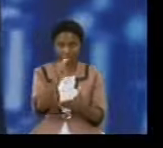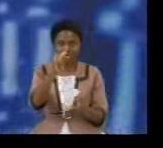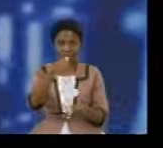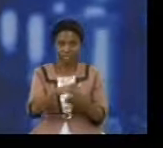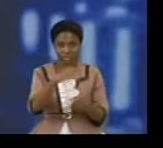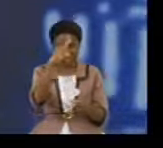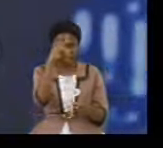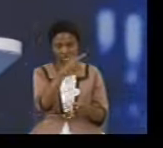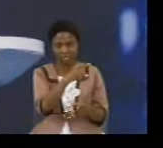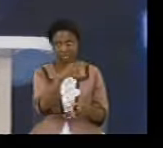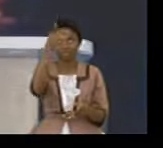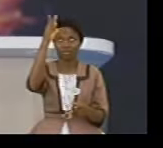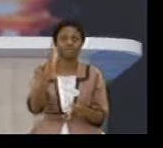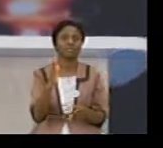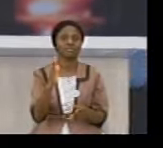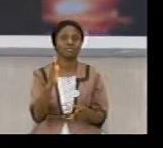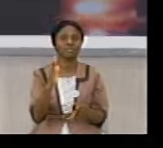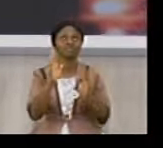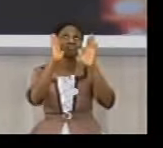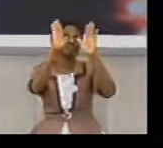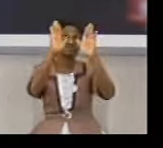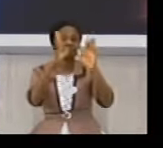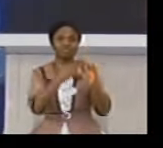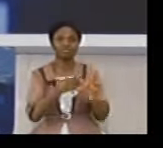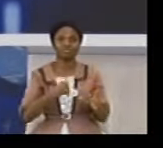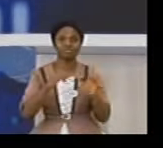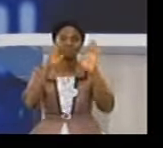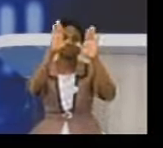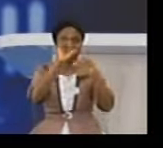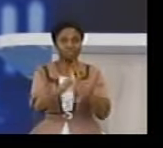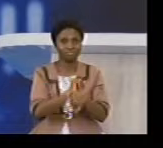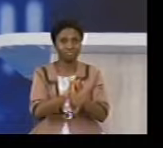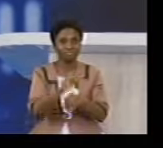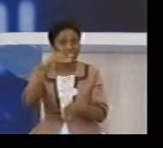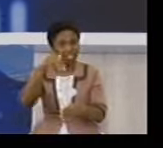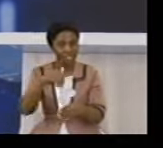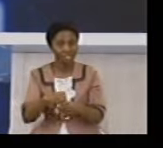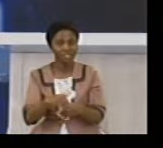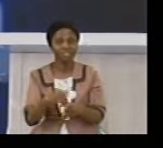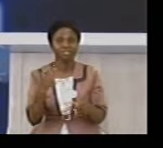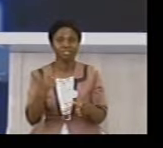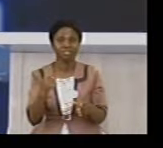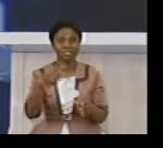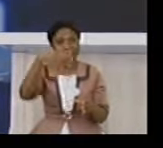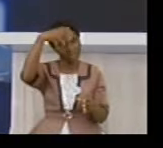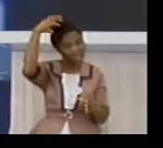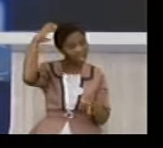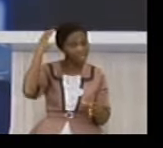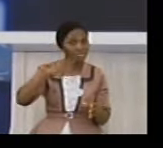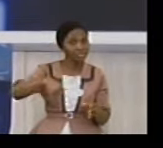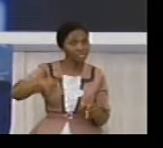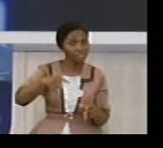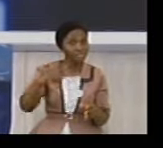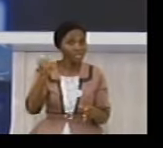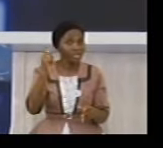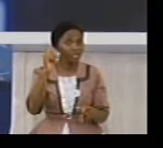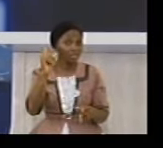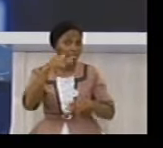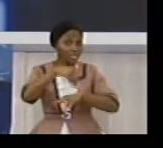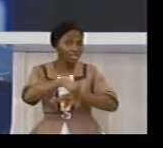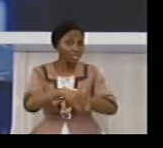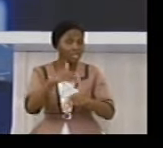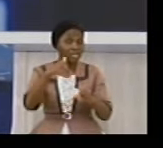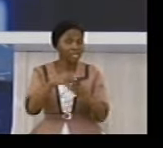God. Signs and wonders. Into the lion's den, a night in the lion's den, and